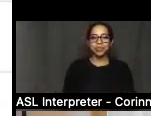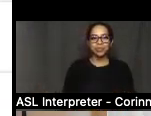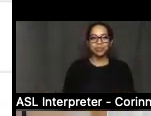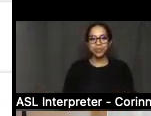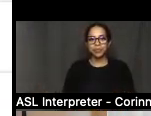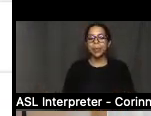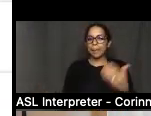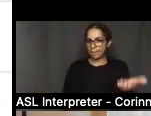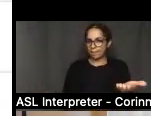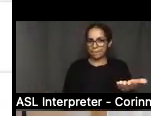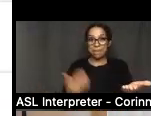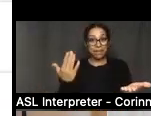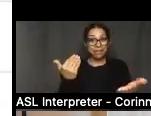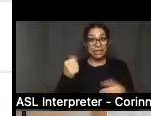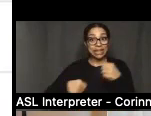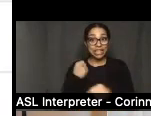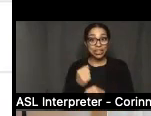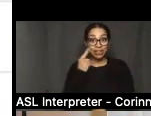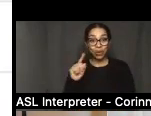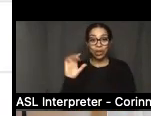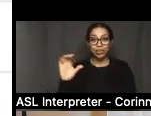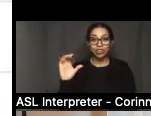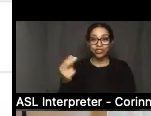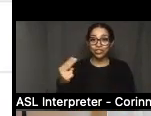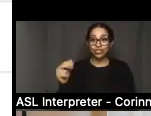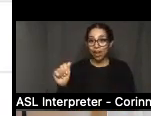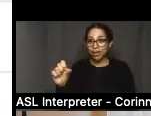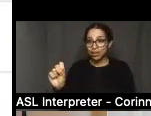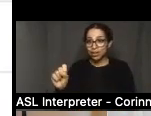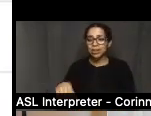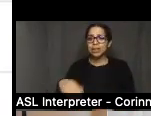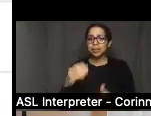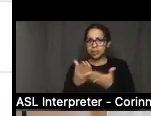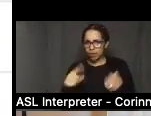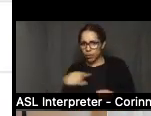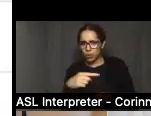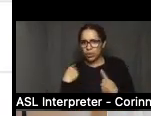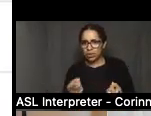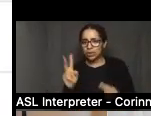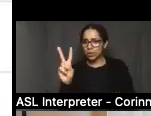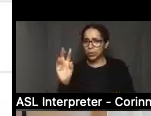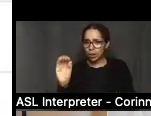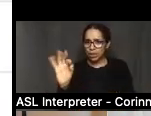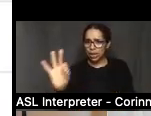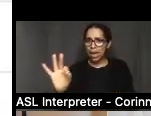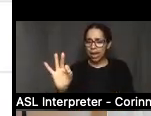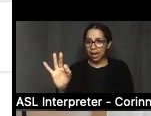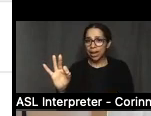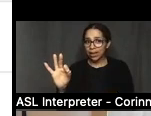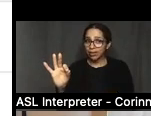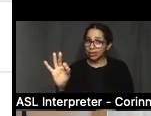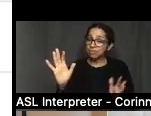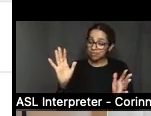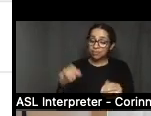This is the 15th year for the CHAZ. As some of you, since 2009, the CHAZ has been a